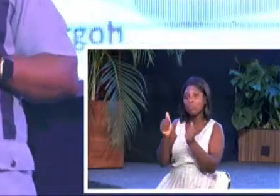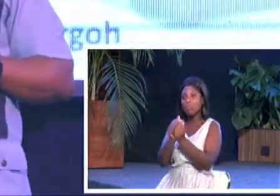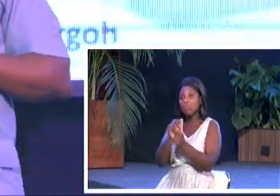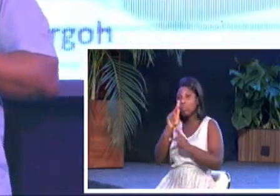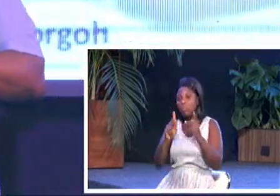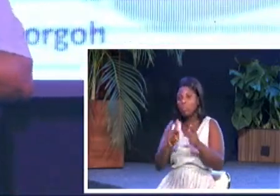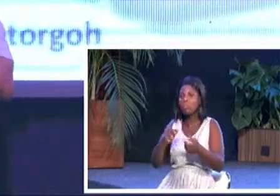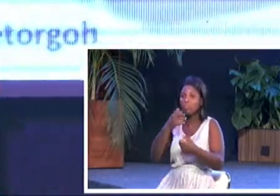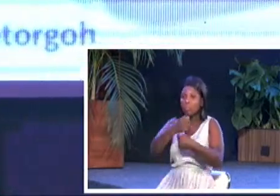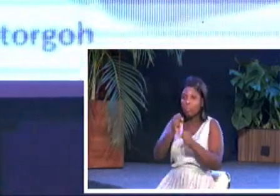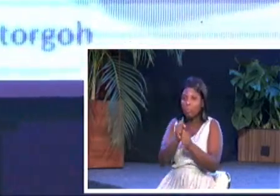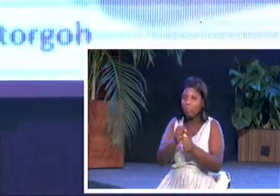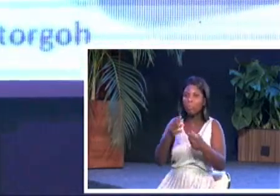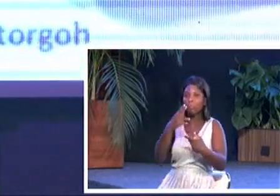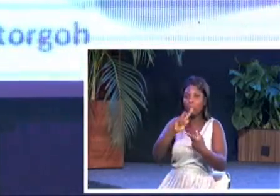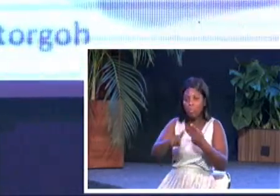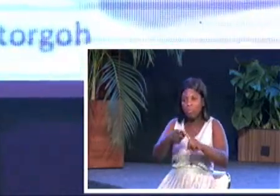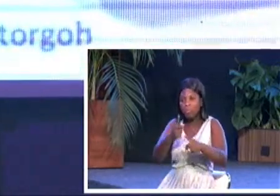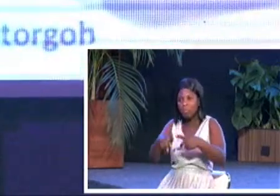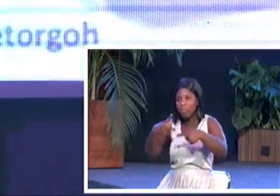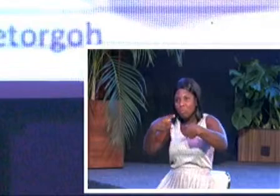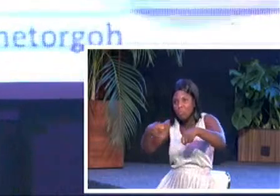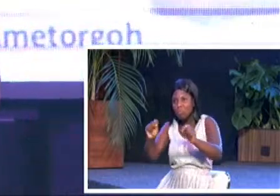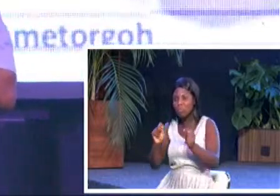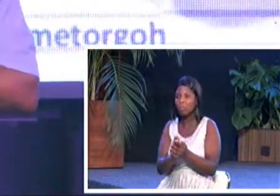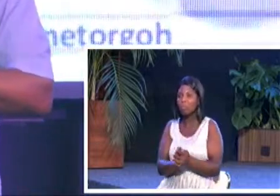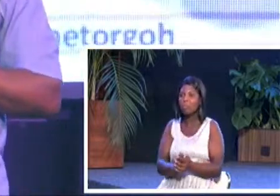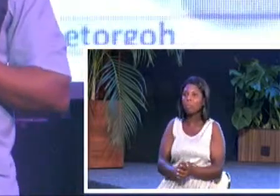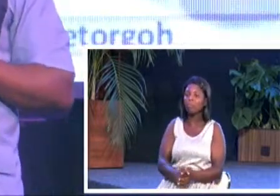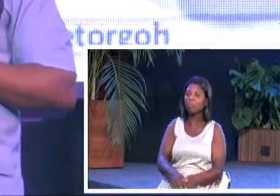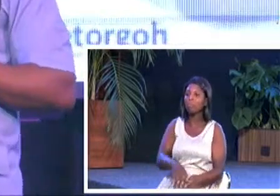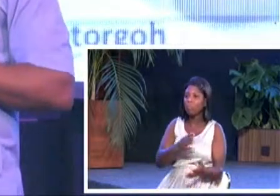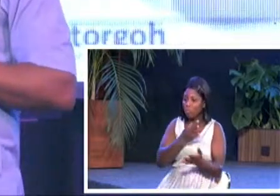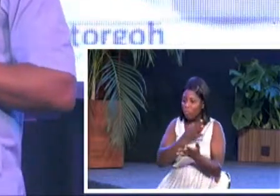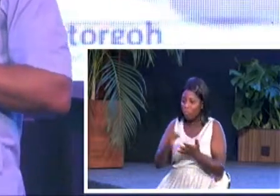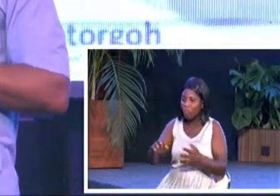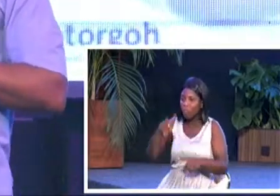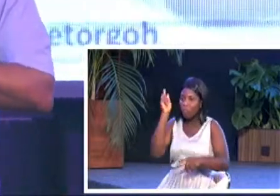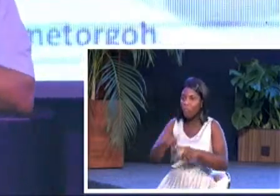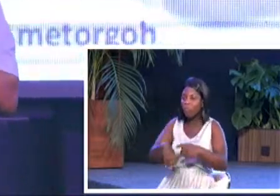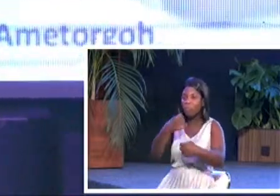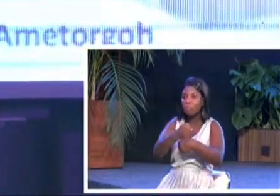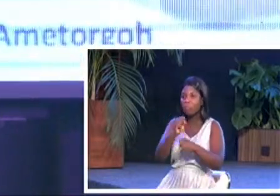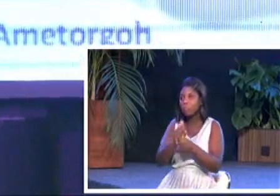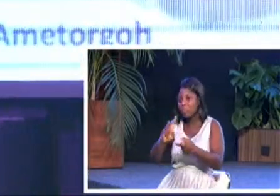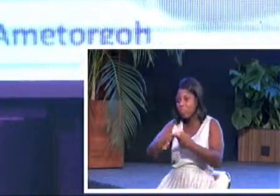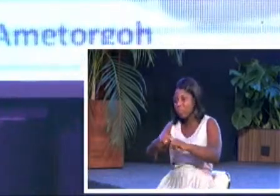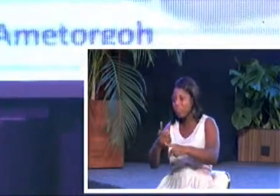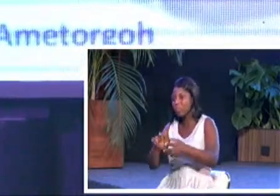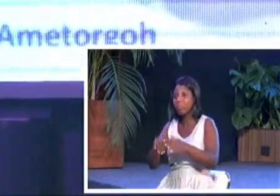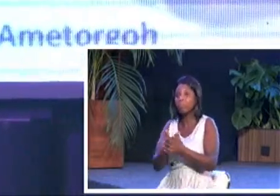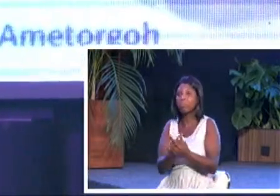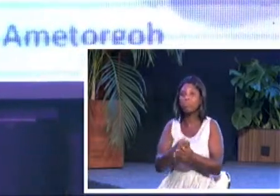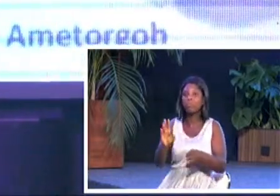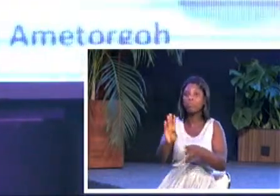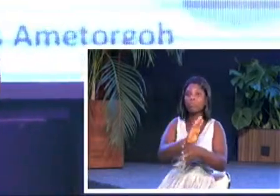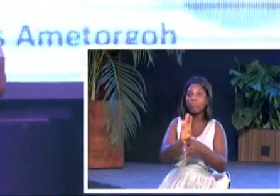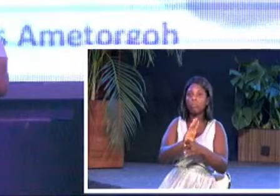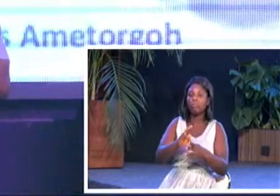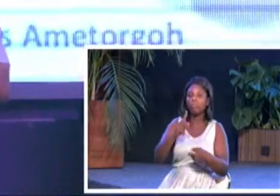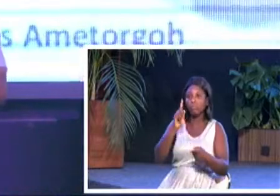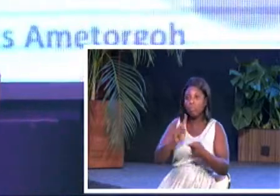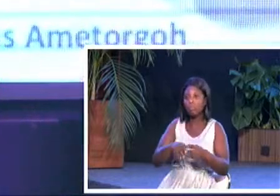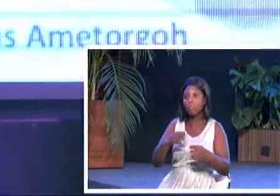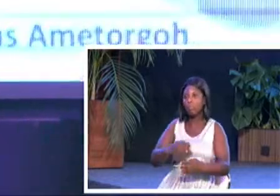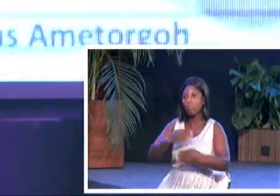may have that natural or innate ability to be able to connect with people through the communication, you know, pillar. So